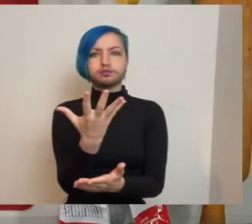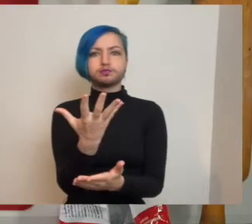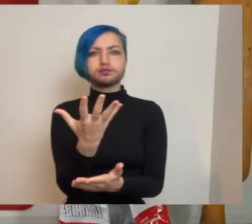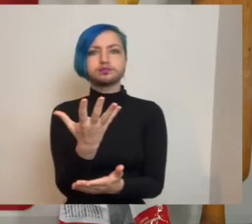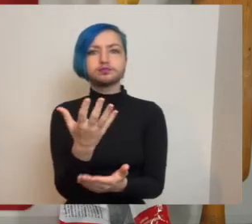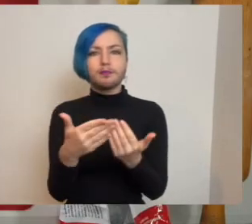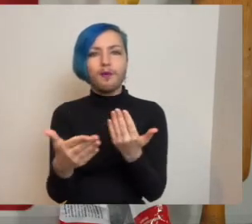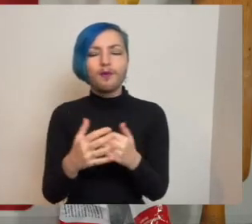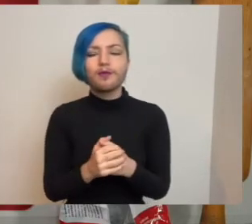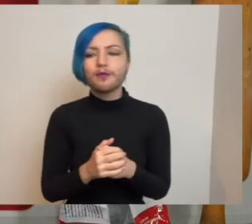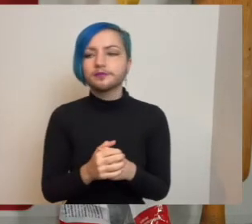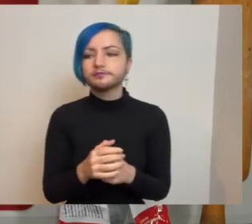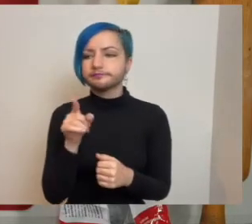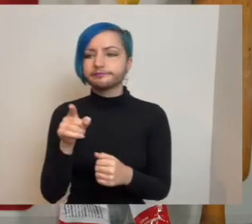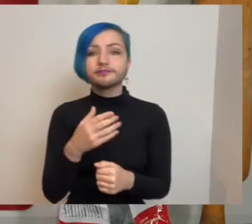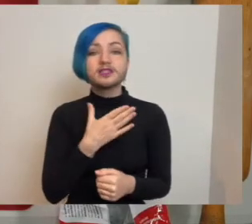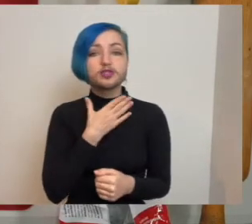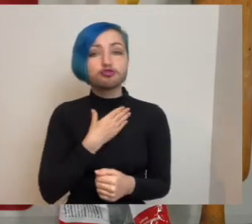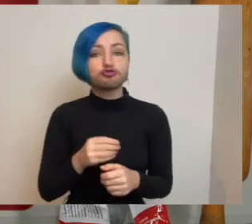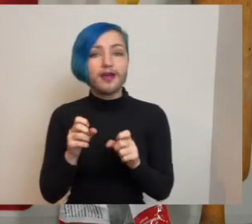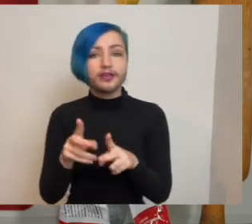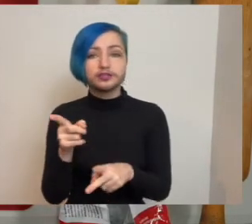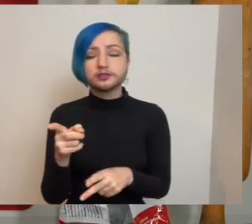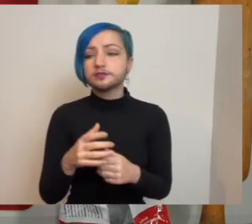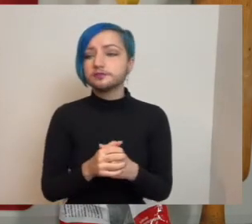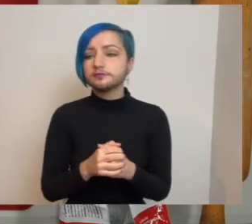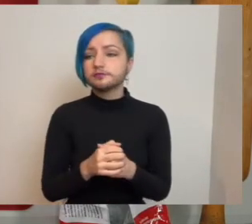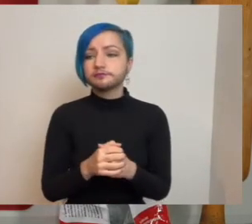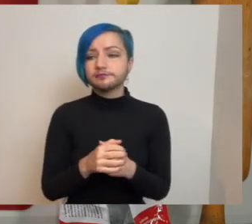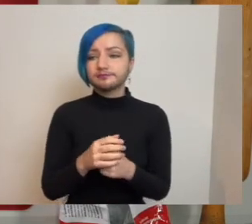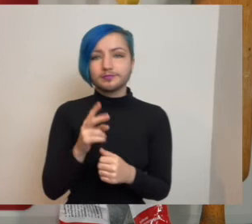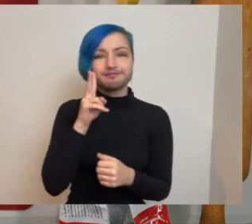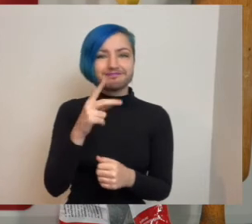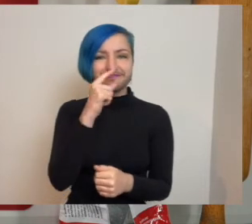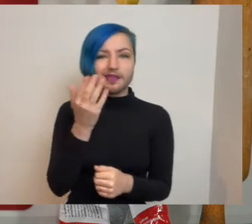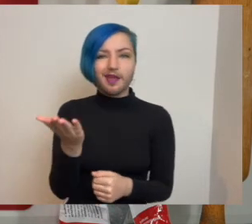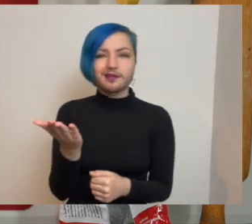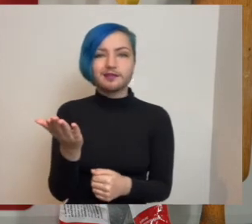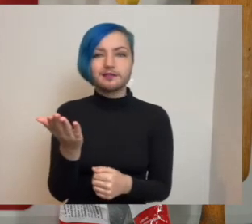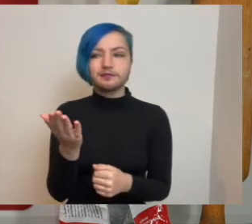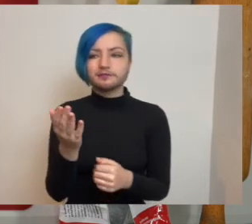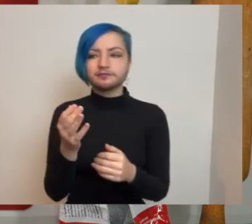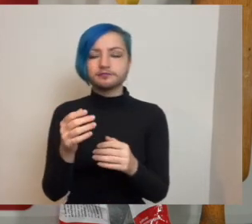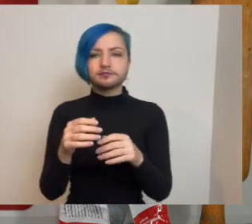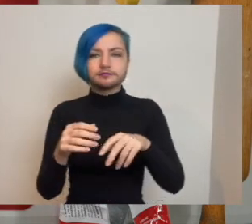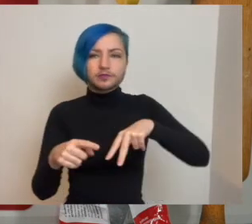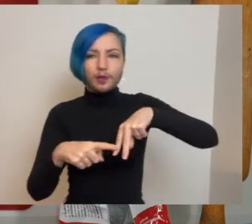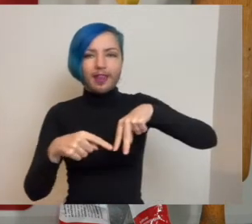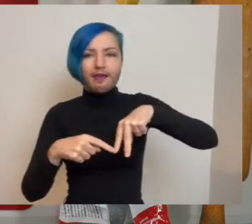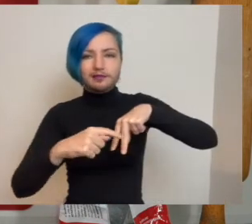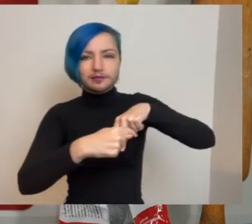is a dried out piece that, again, you can see sort of gone around the legs, and it's